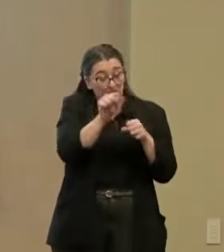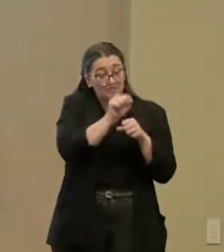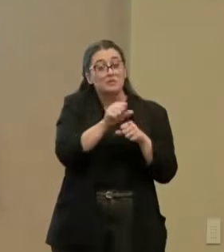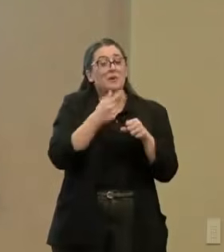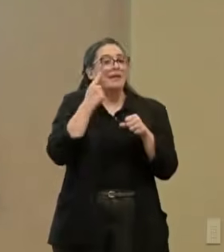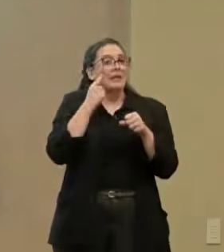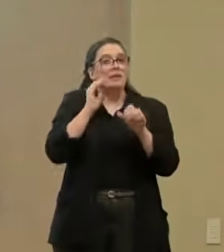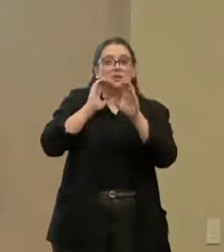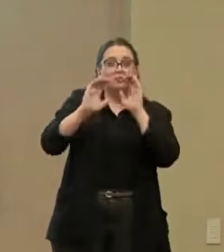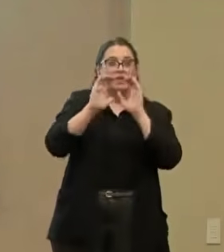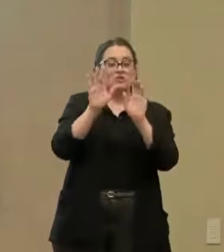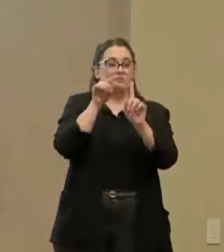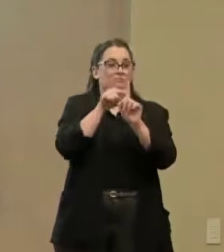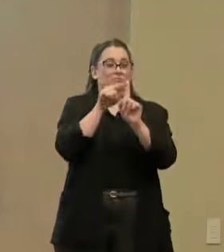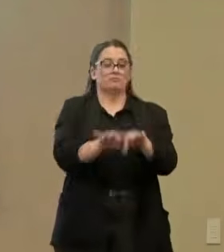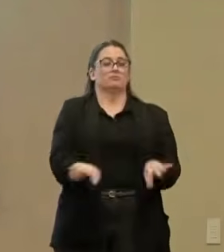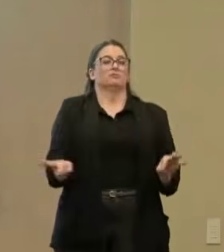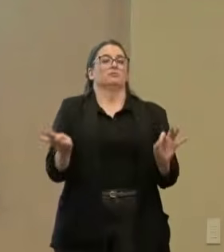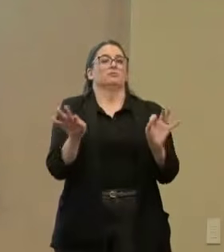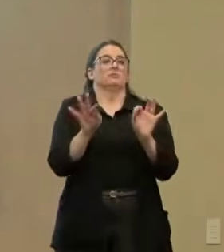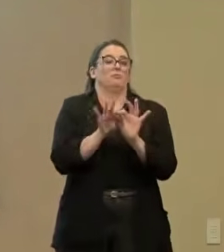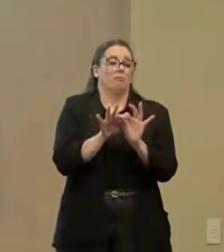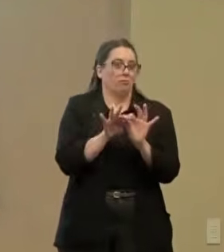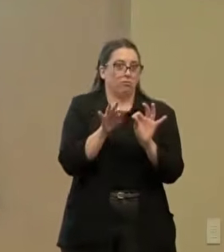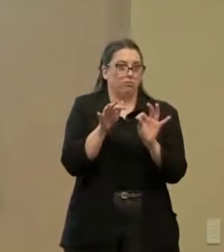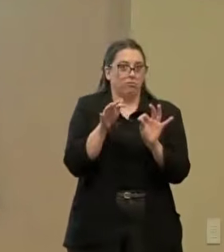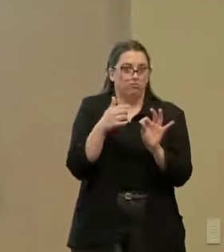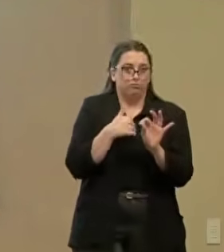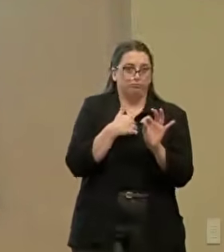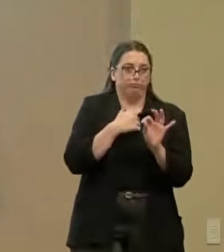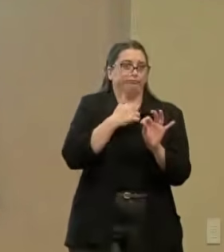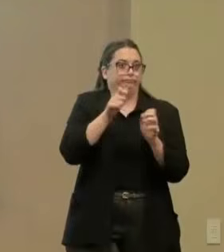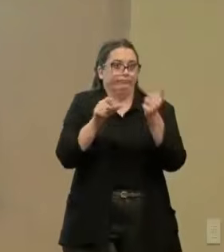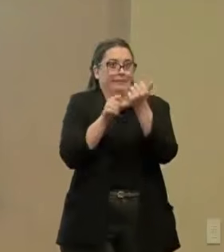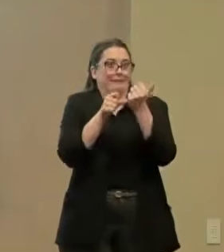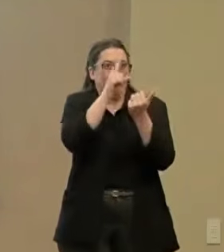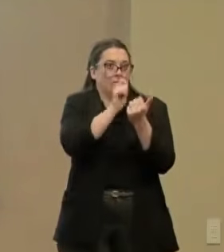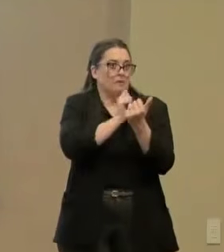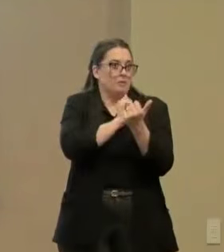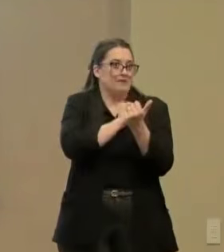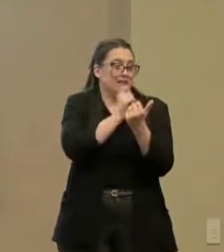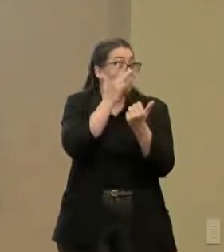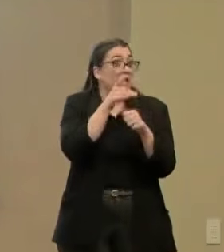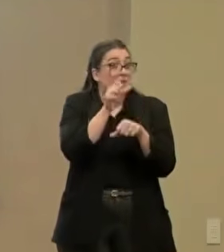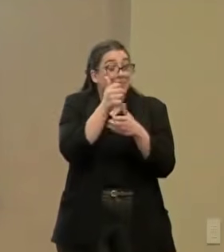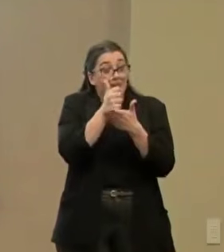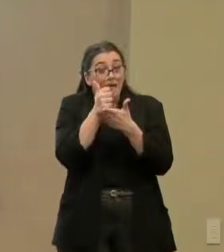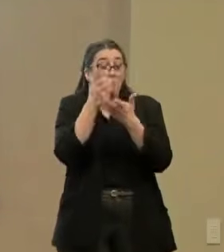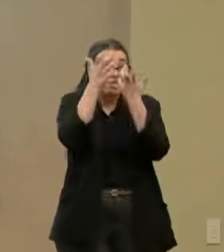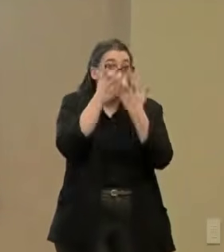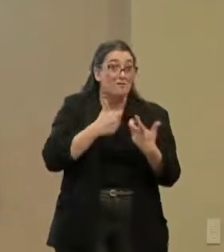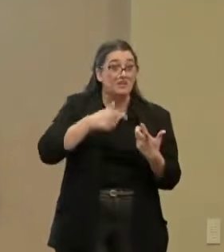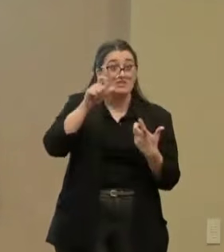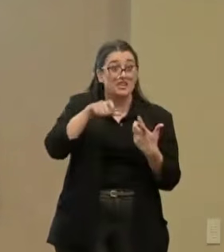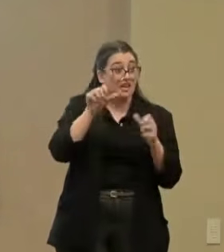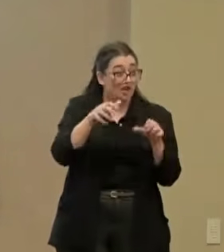think communicating is like so important, because I had to advocate a lot for myself to get the help and the accommodations I